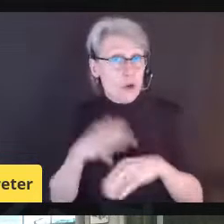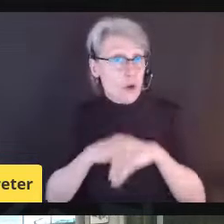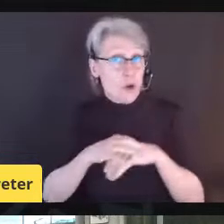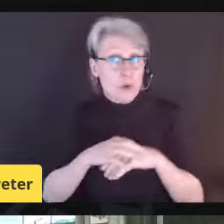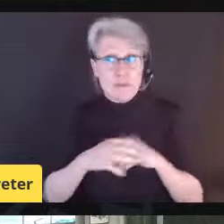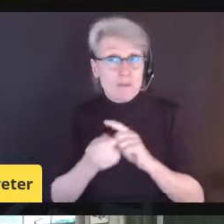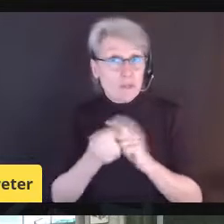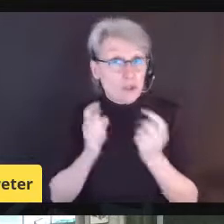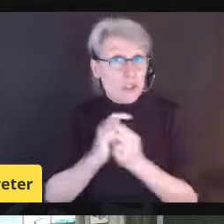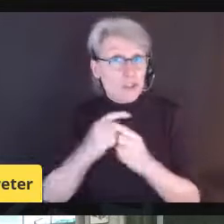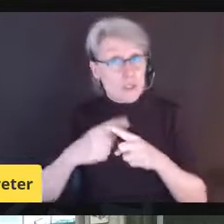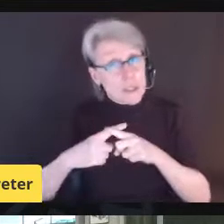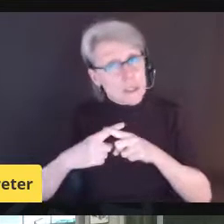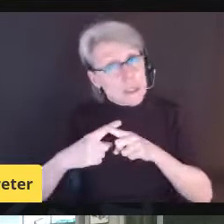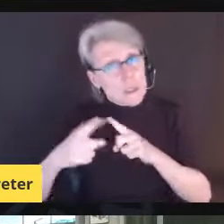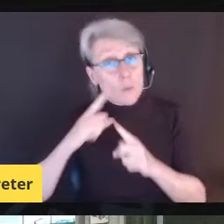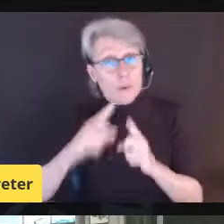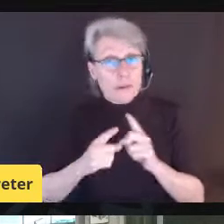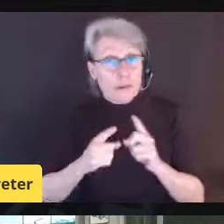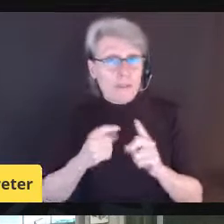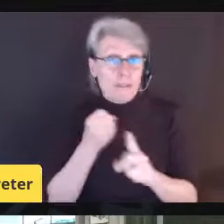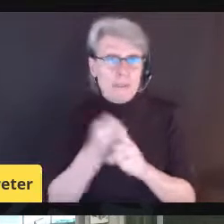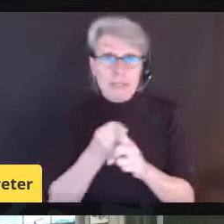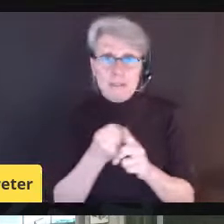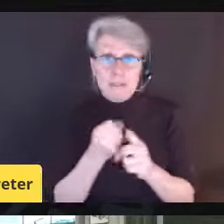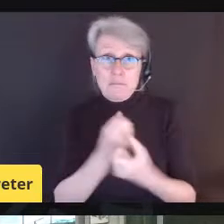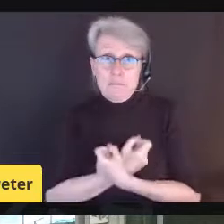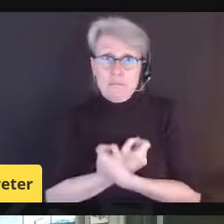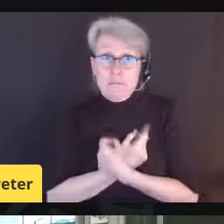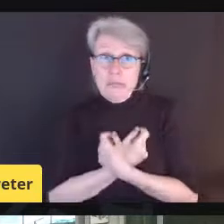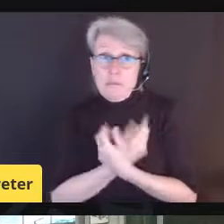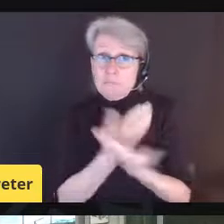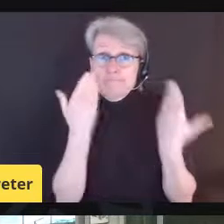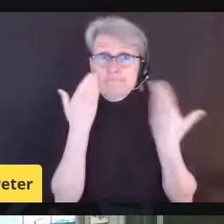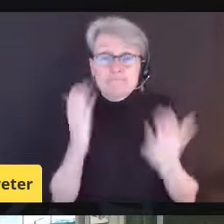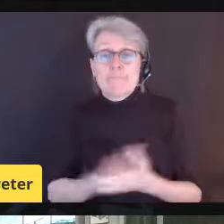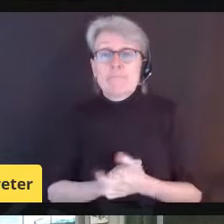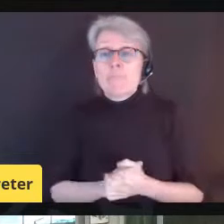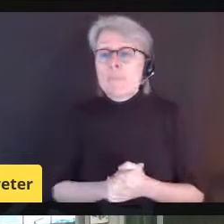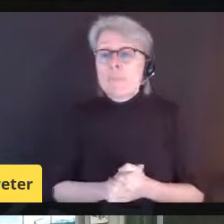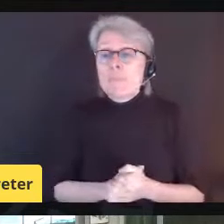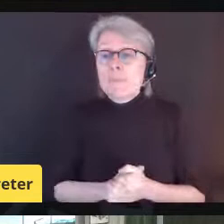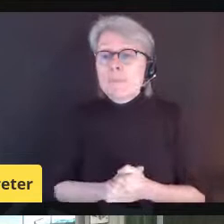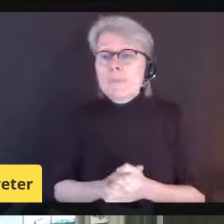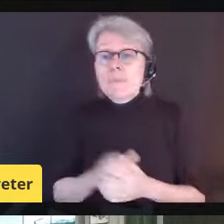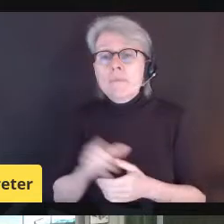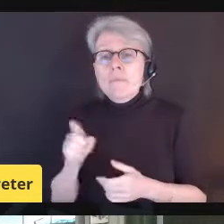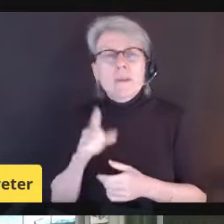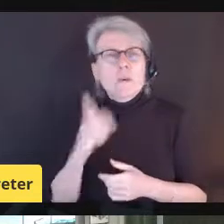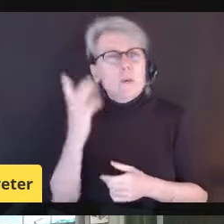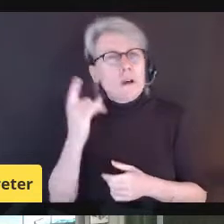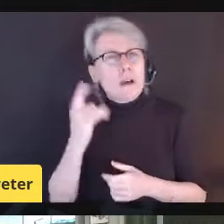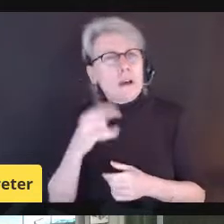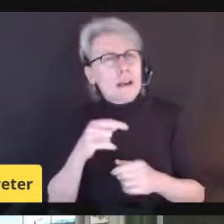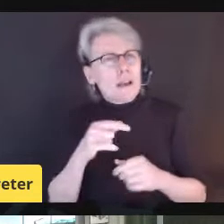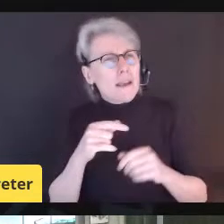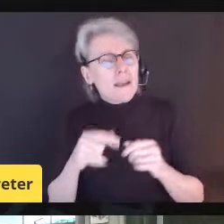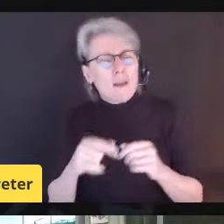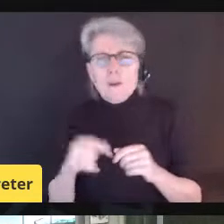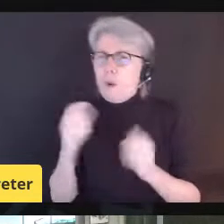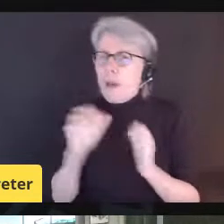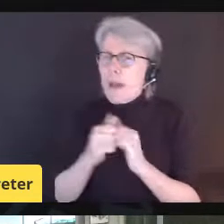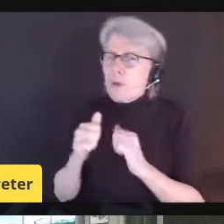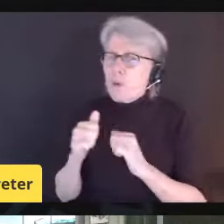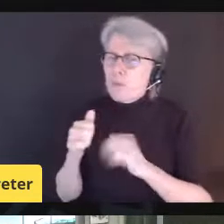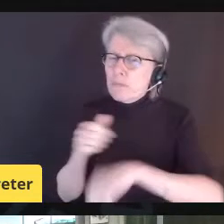on animals and our, so yeah. Very good. Why do we put it on their wings? Why do we put it on their wings? No, how do you get it on